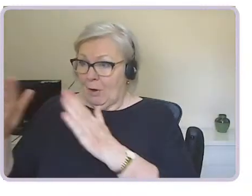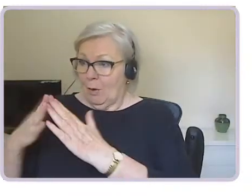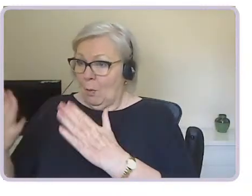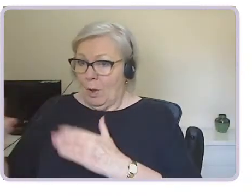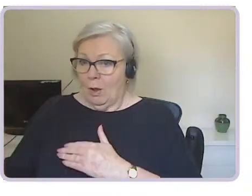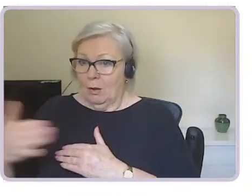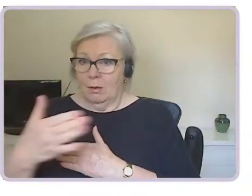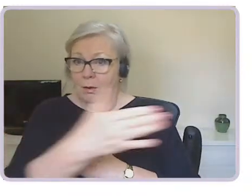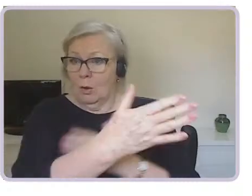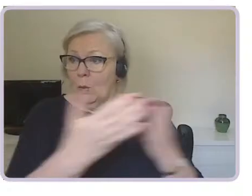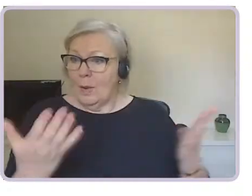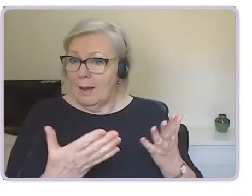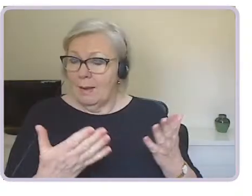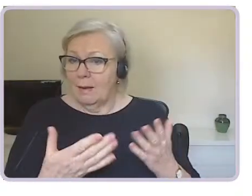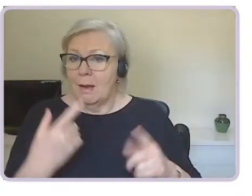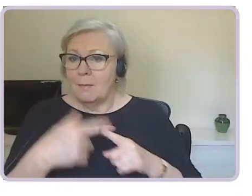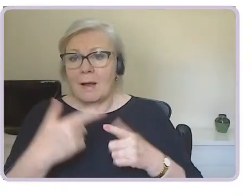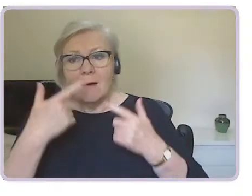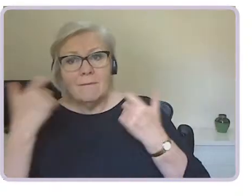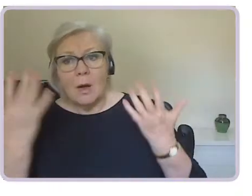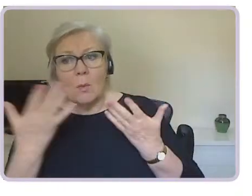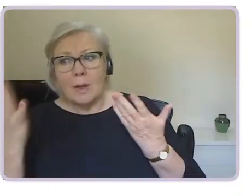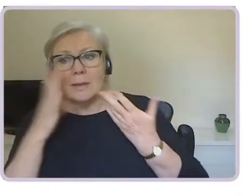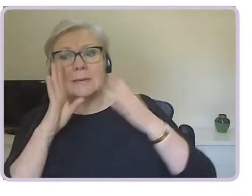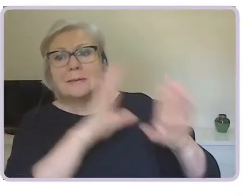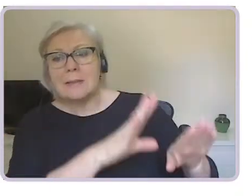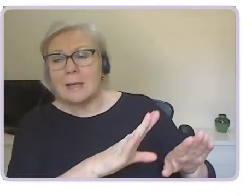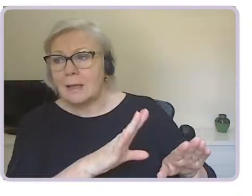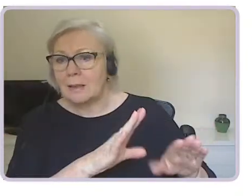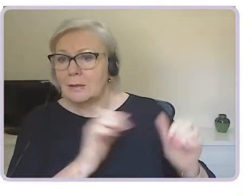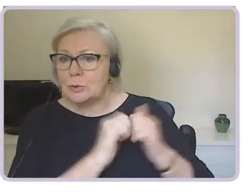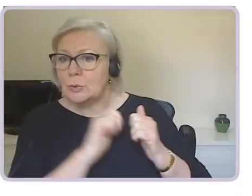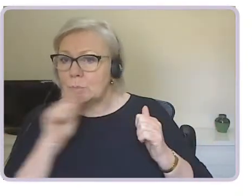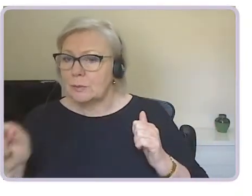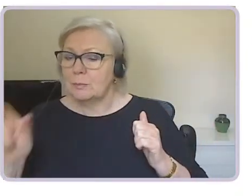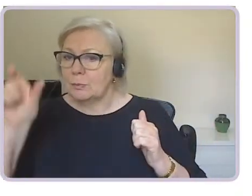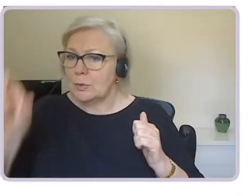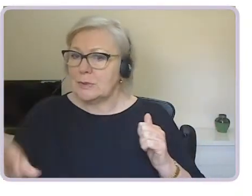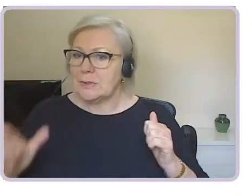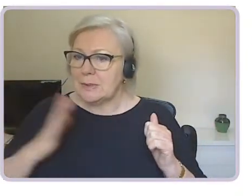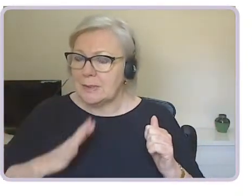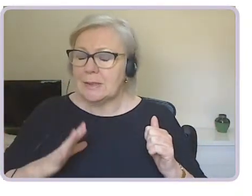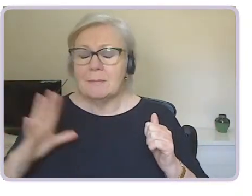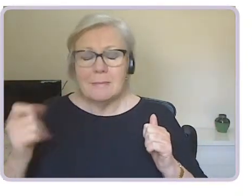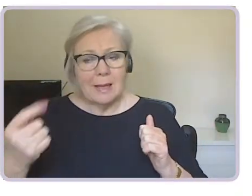finding accommodation that is suitable. This needs to be thought through and planned for.